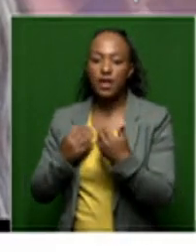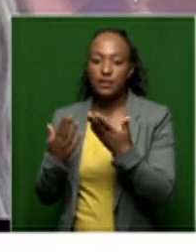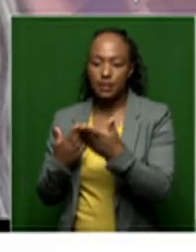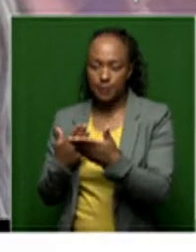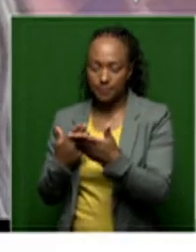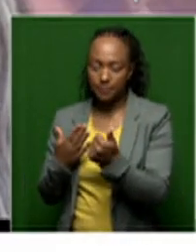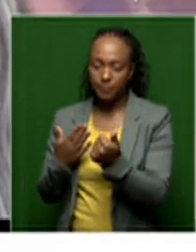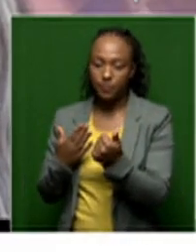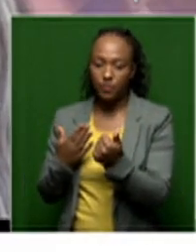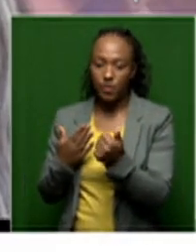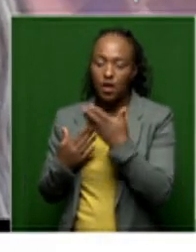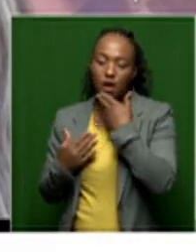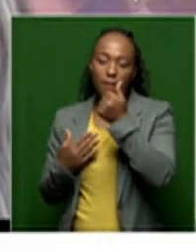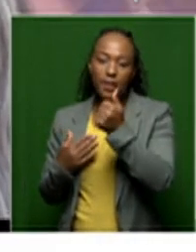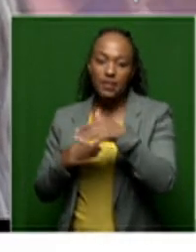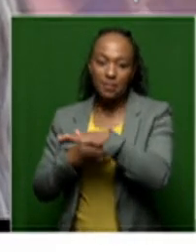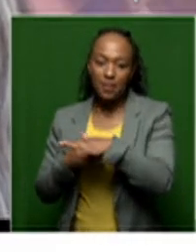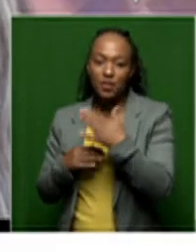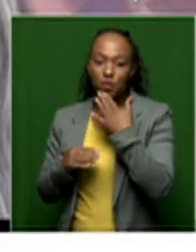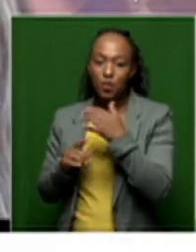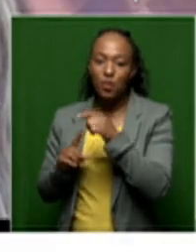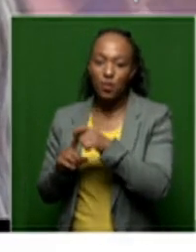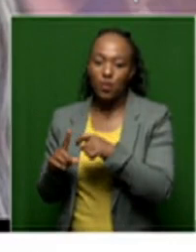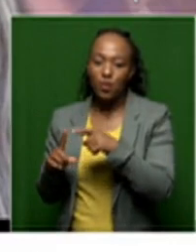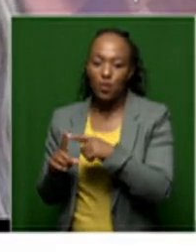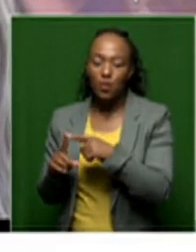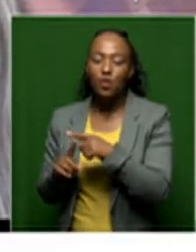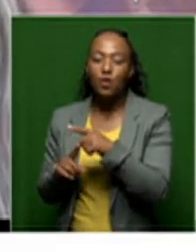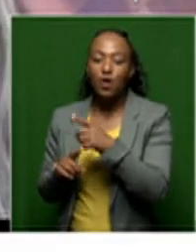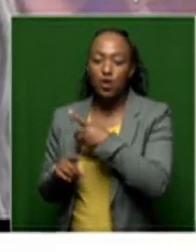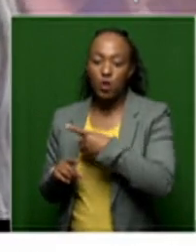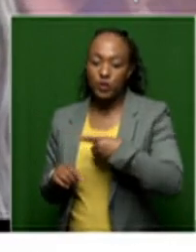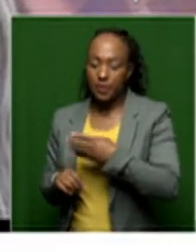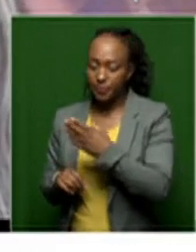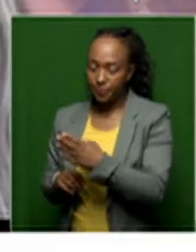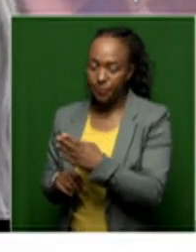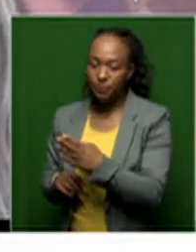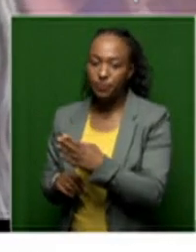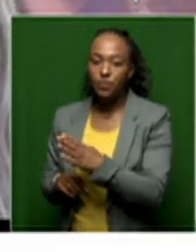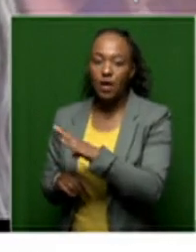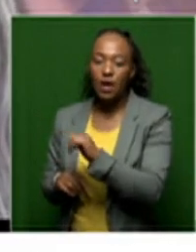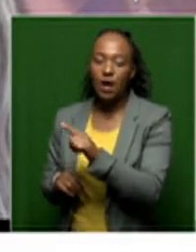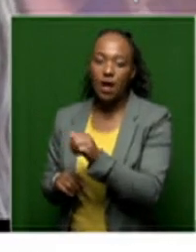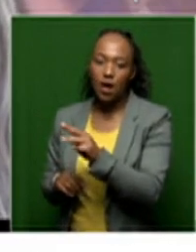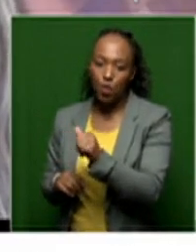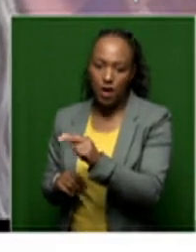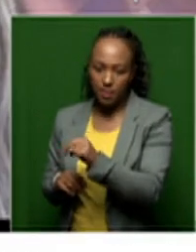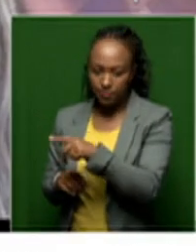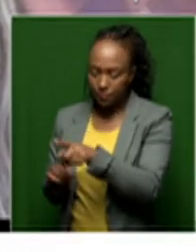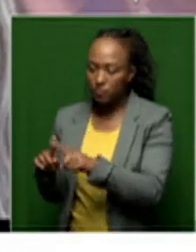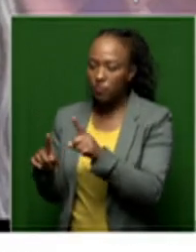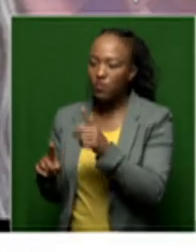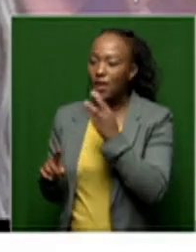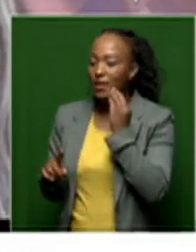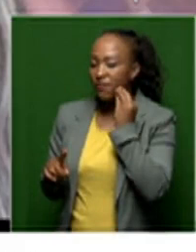I imagine the best place to start, Dr. Khalawan, is with you. What is it that, I suppose, is leading to this